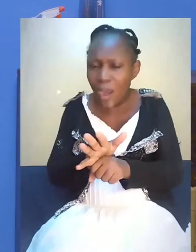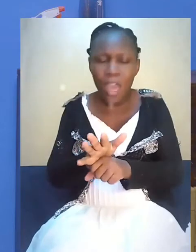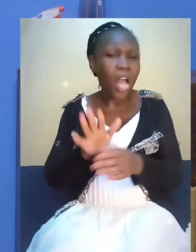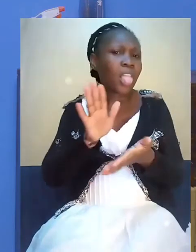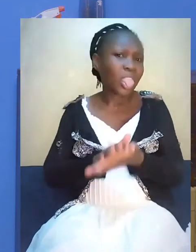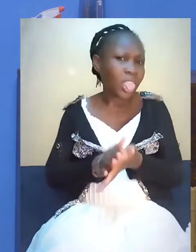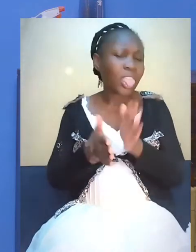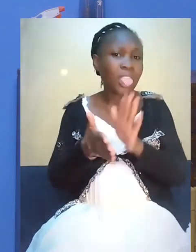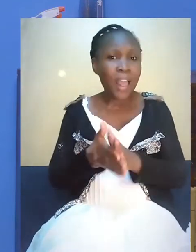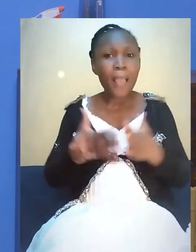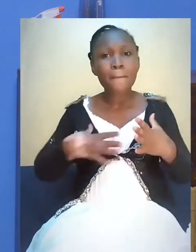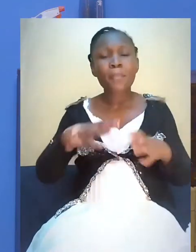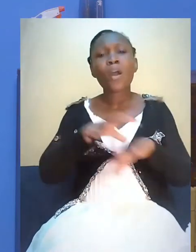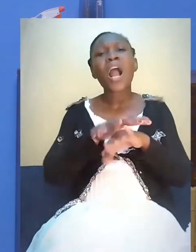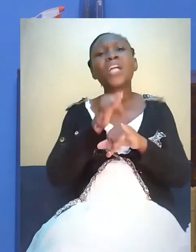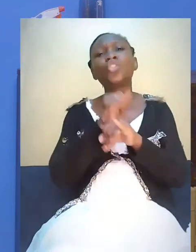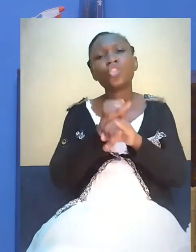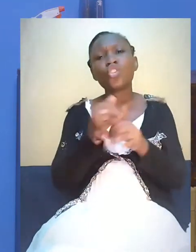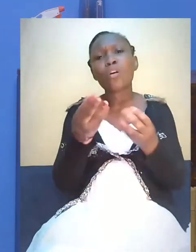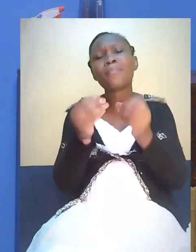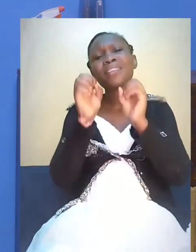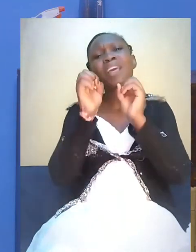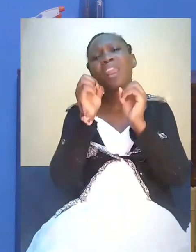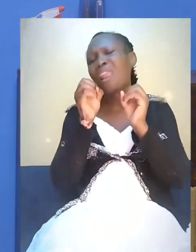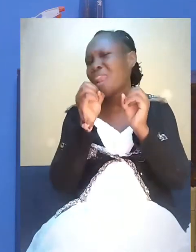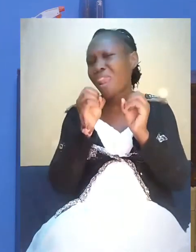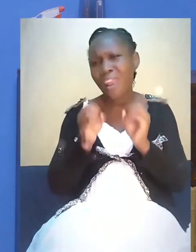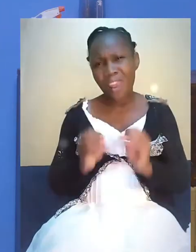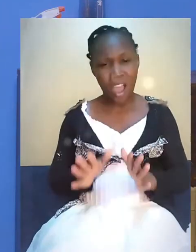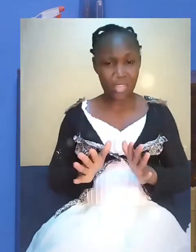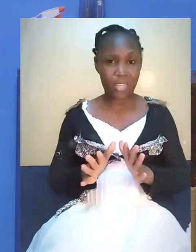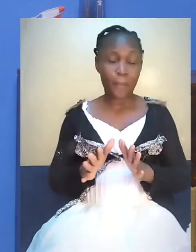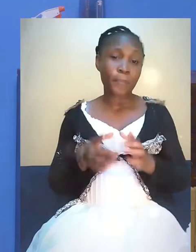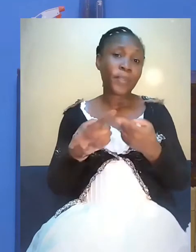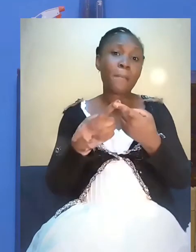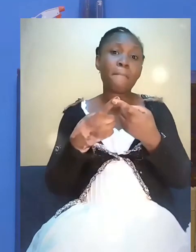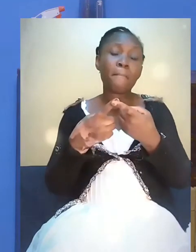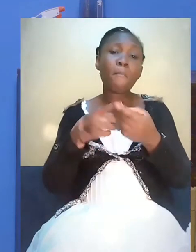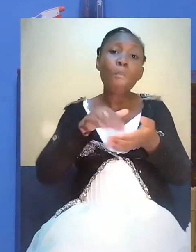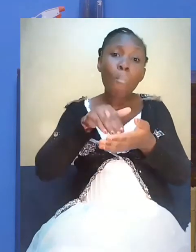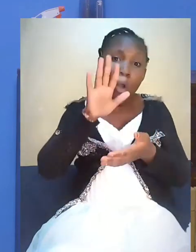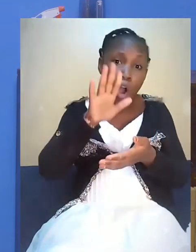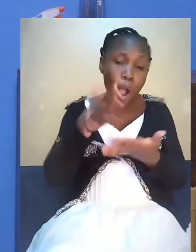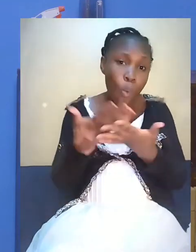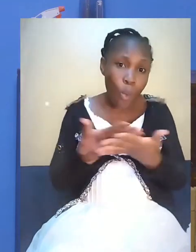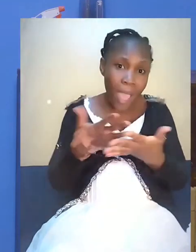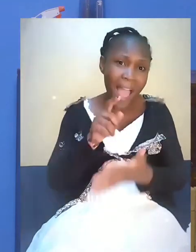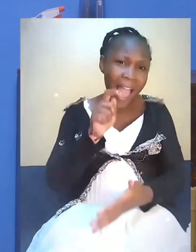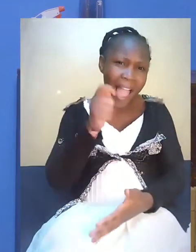people wouldn't get jobs easily. It was still a struggle to, you know, lock down jobs. But now, especially like in Kenya,